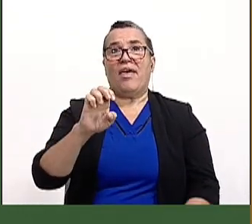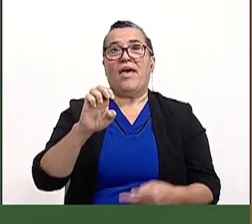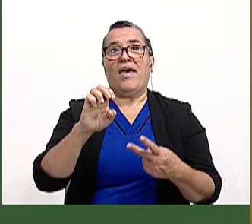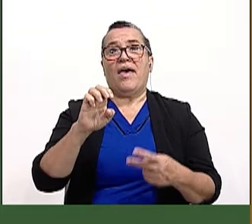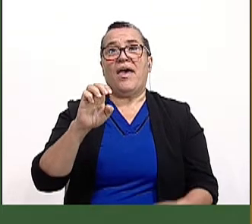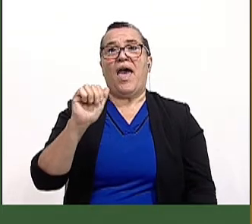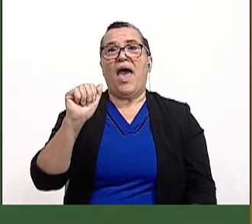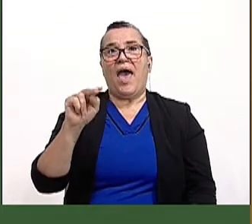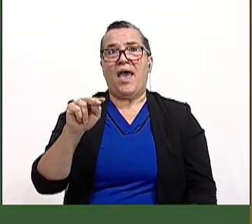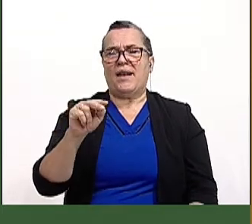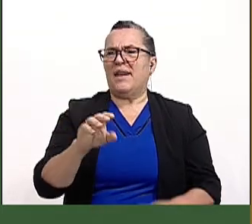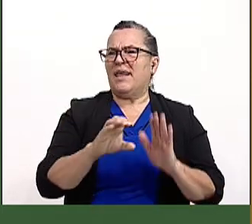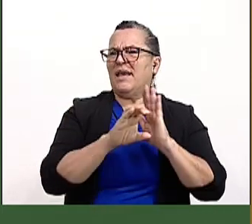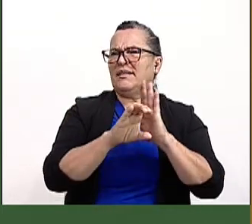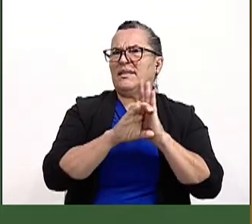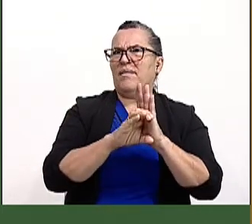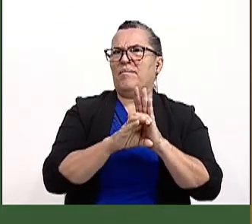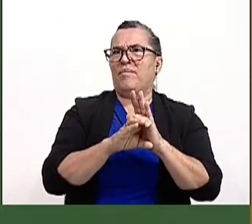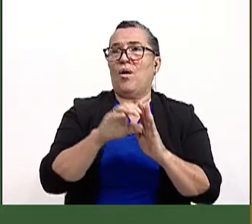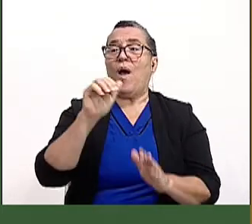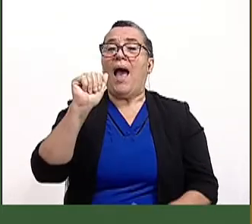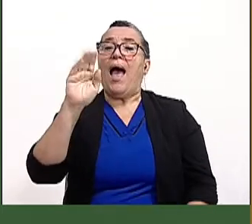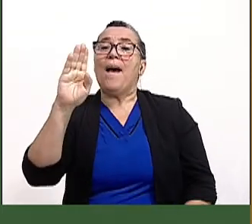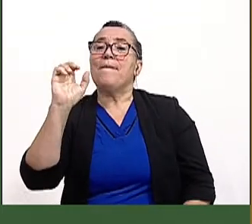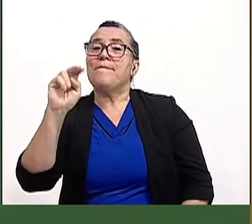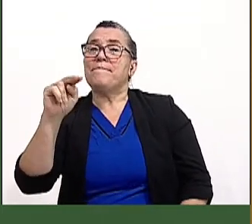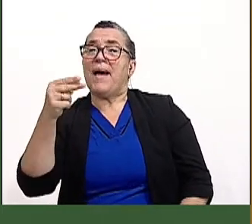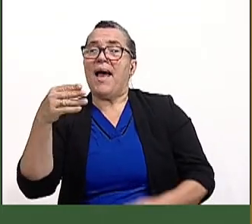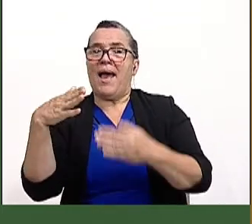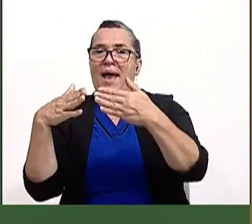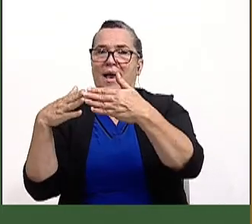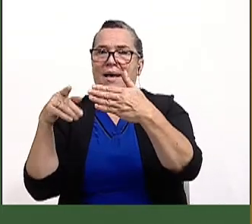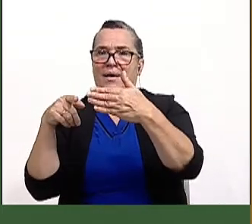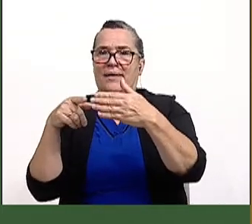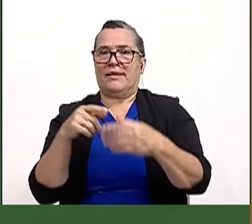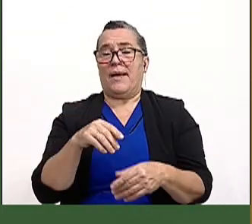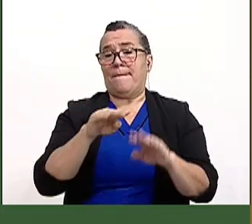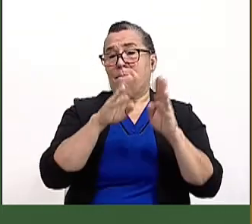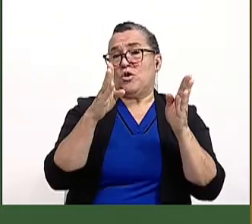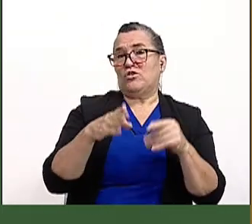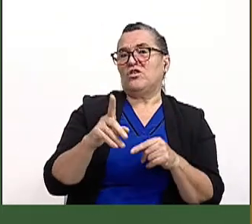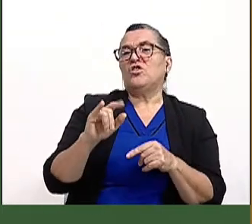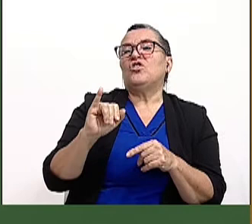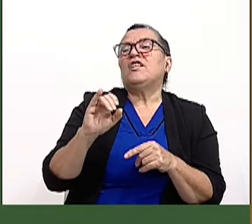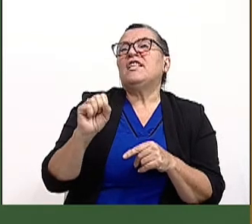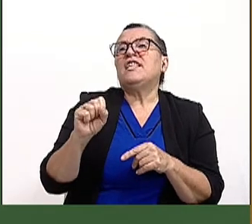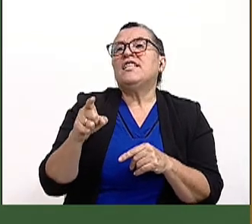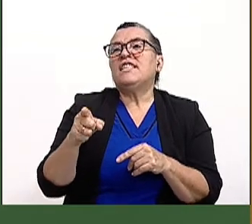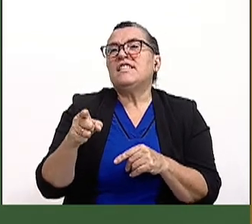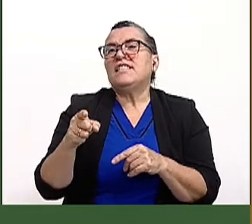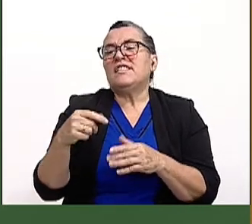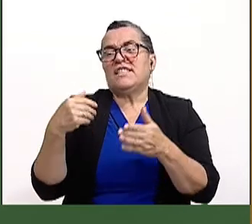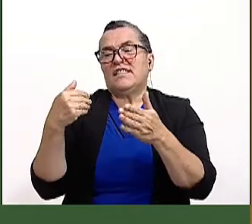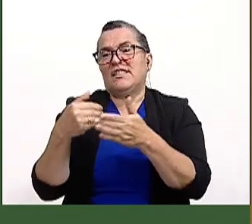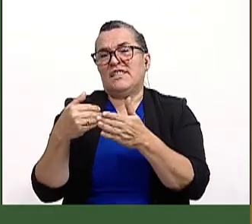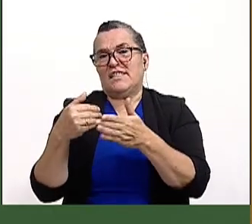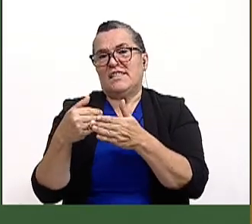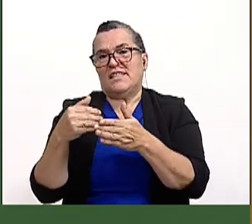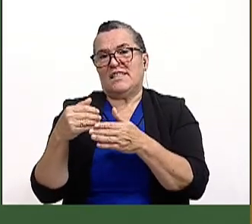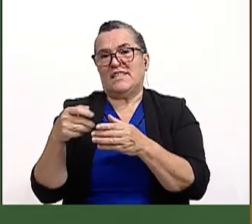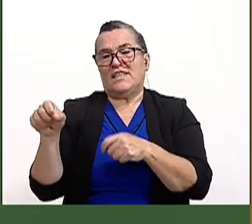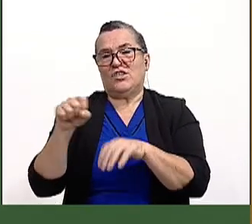examples. There is a bank on the corner. The museum is next to the